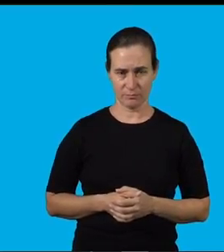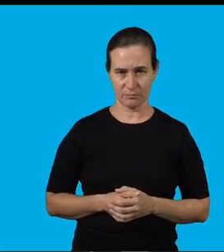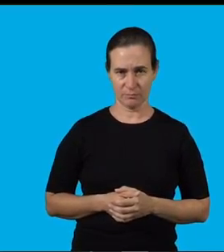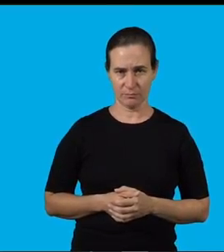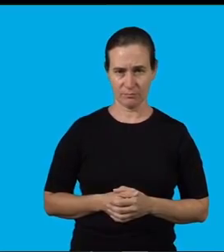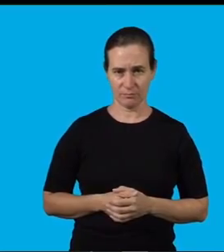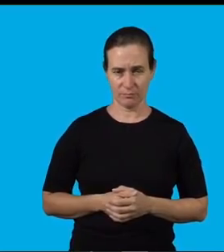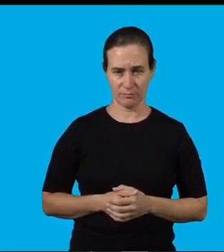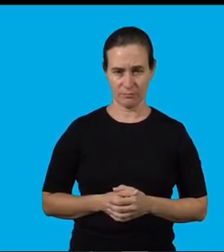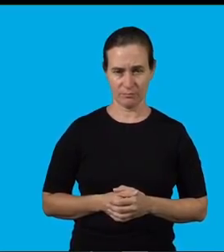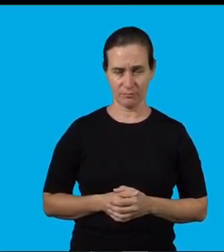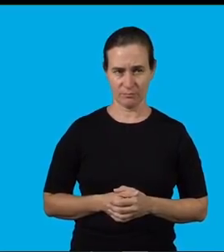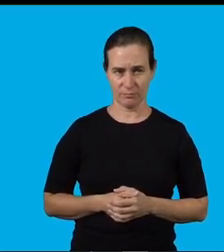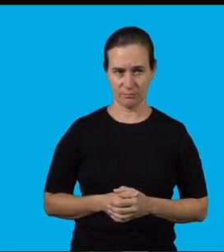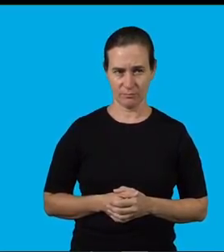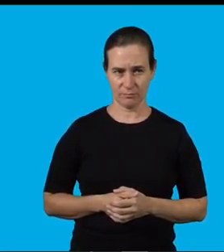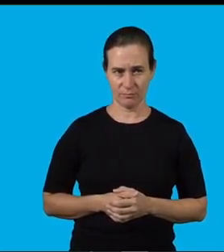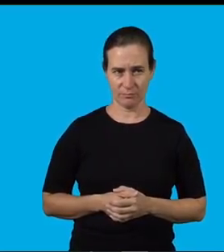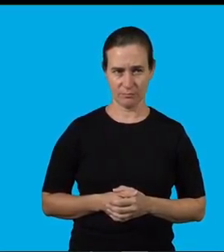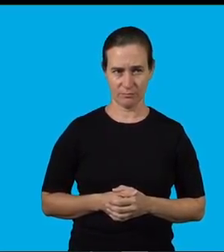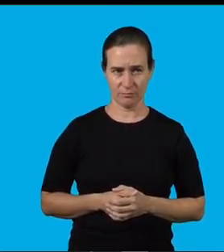plus 80